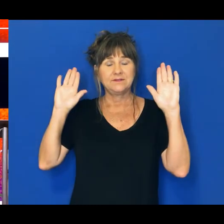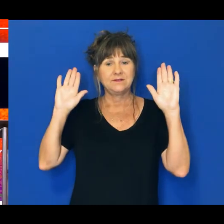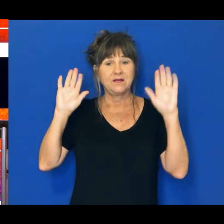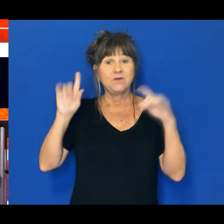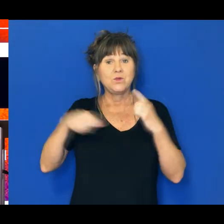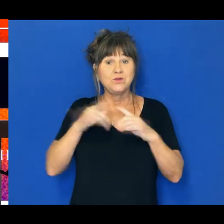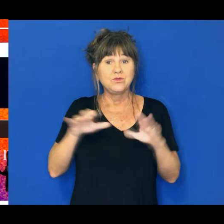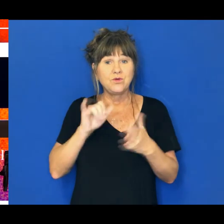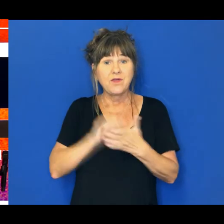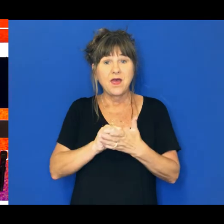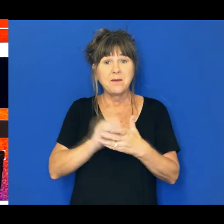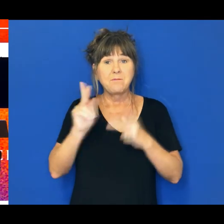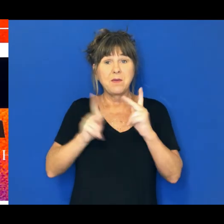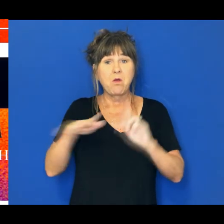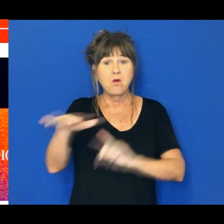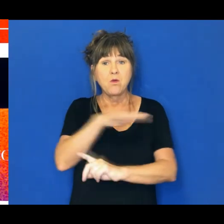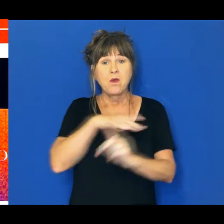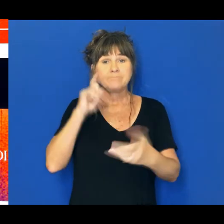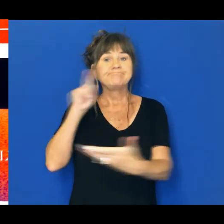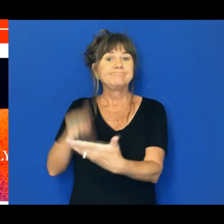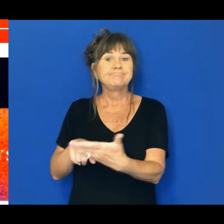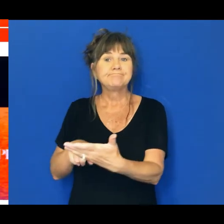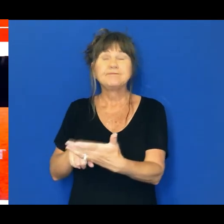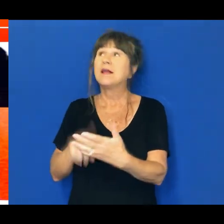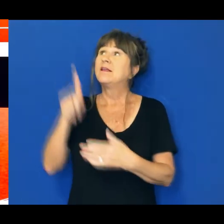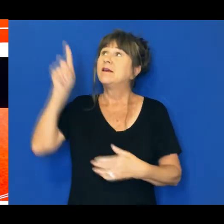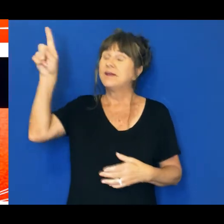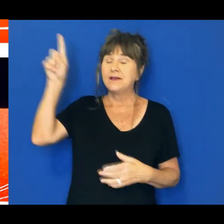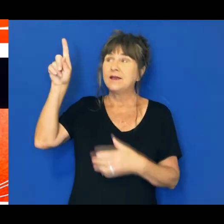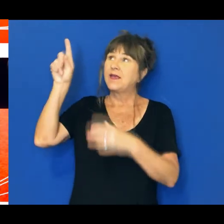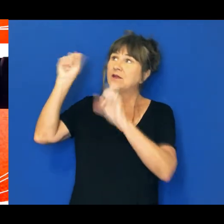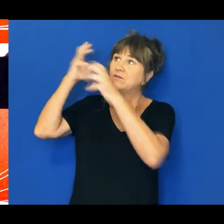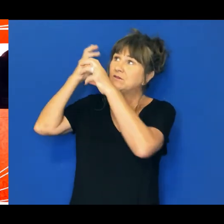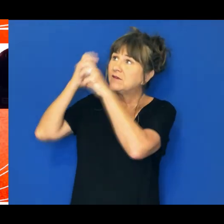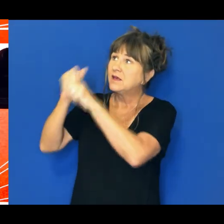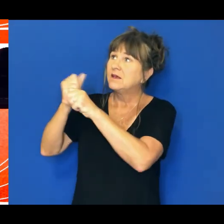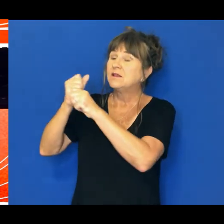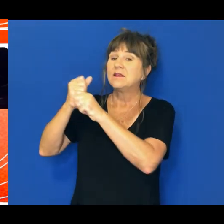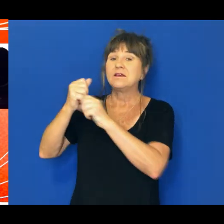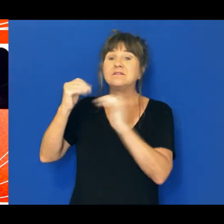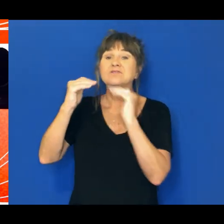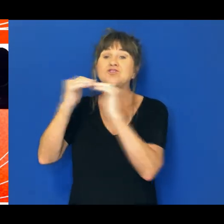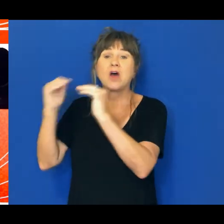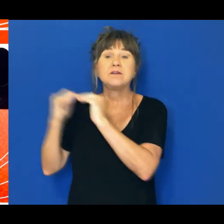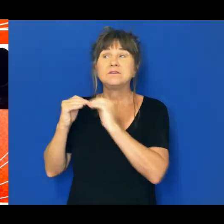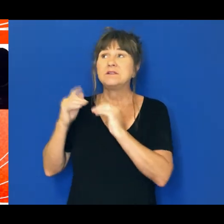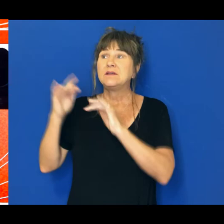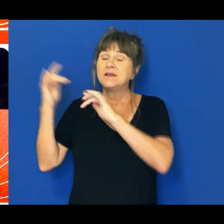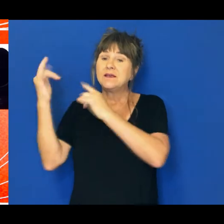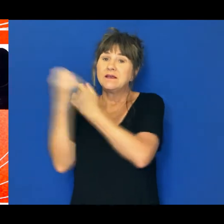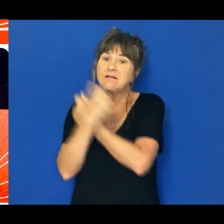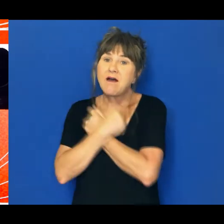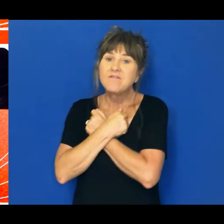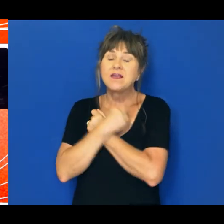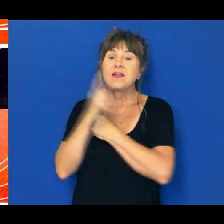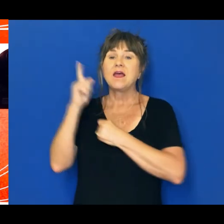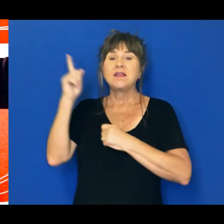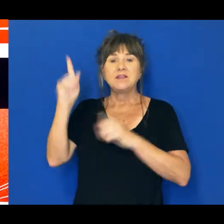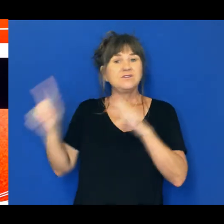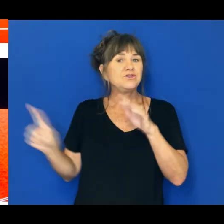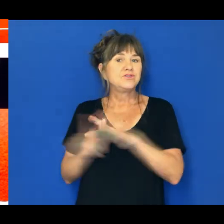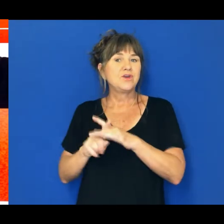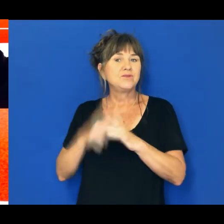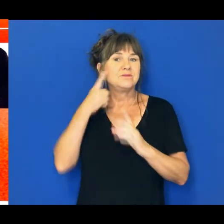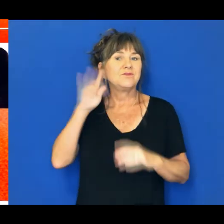the world is put on notice that he's faithful, that he's just, that he's loving, that he's good, that he comes through for his people, that what